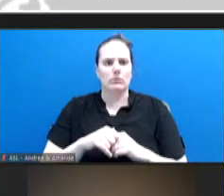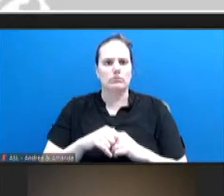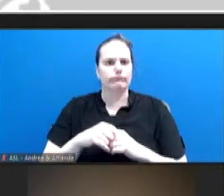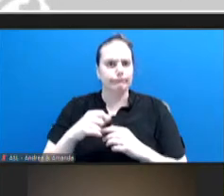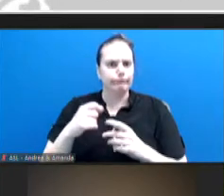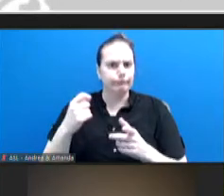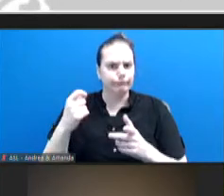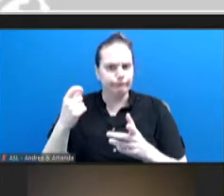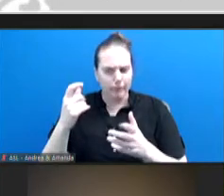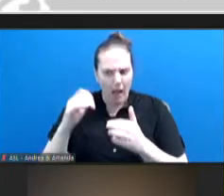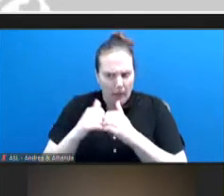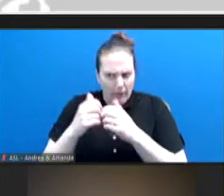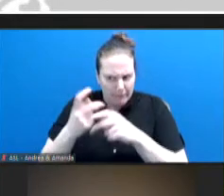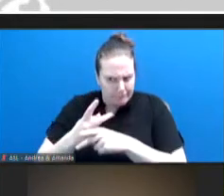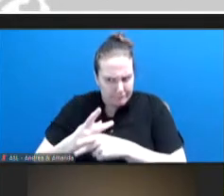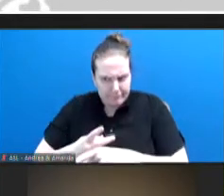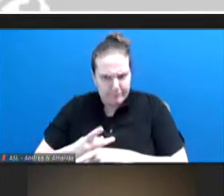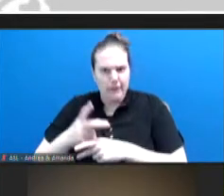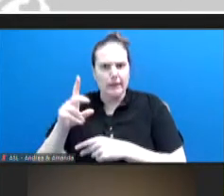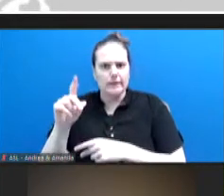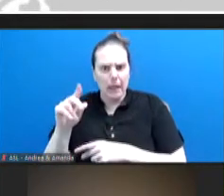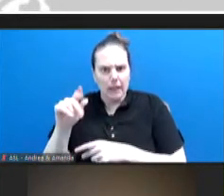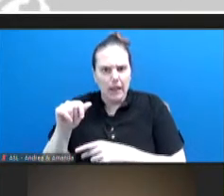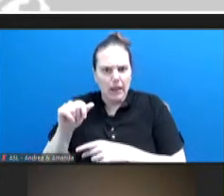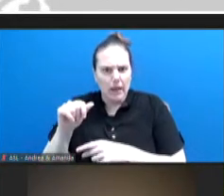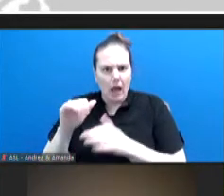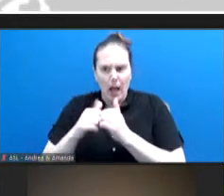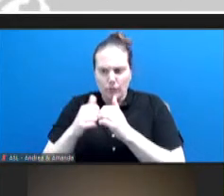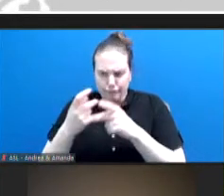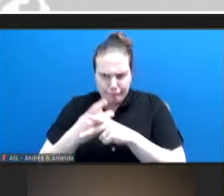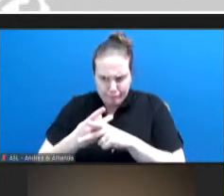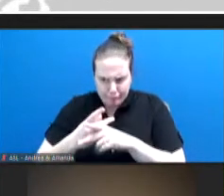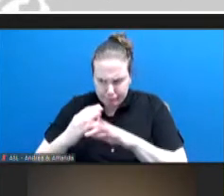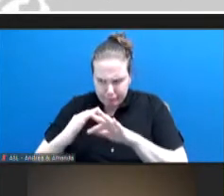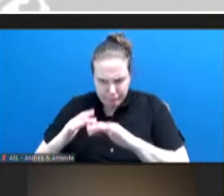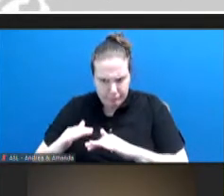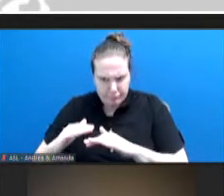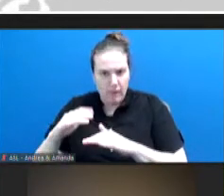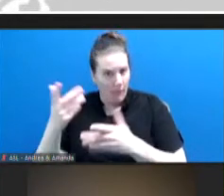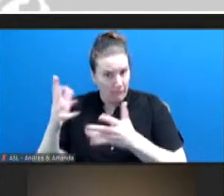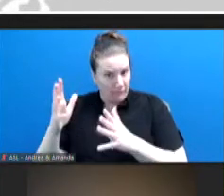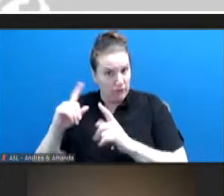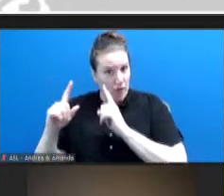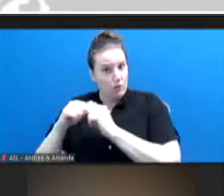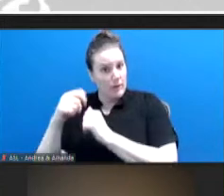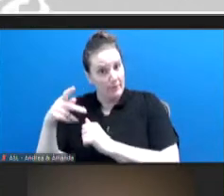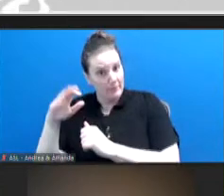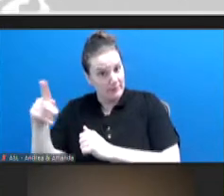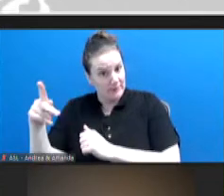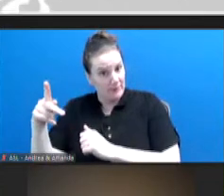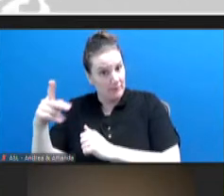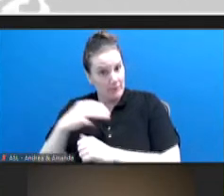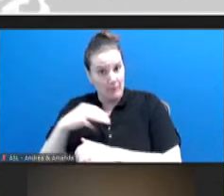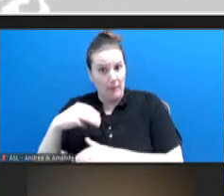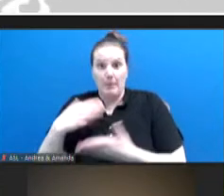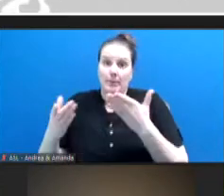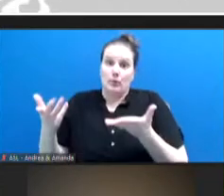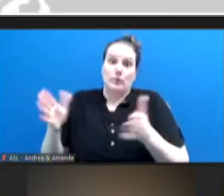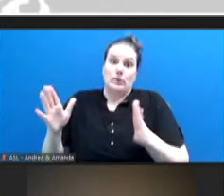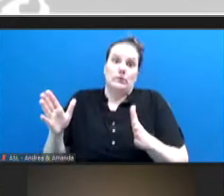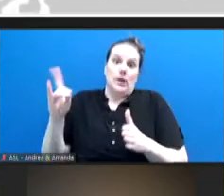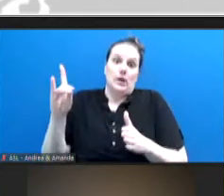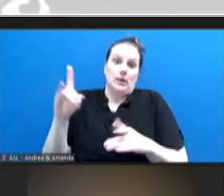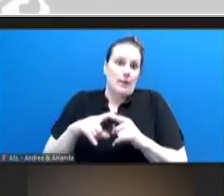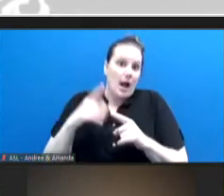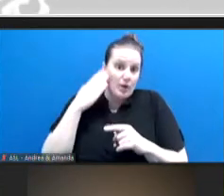synthesizing of data, and how do you synthesize data without talking, or have you talked with PCCEP members? Perhaps you have. I know I haven't had